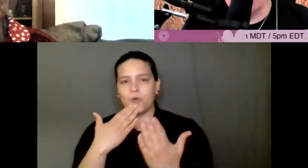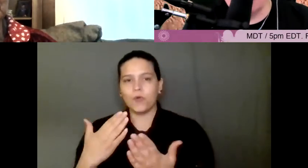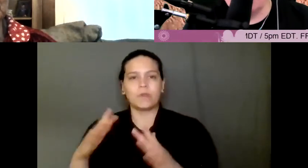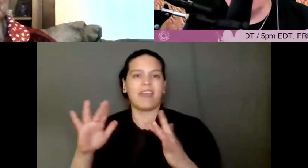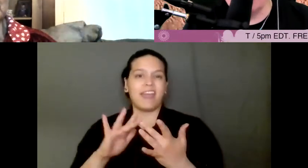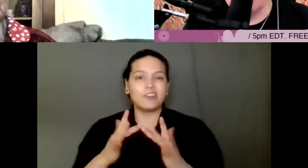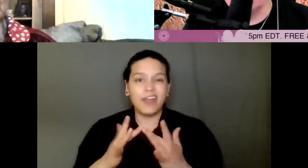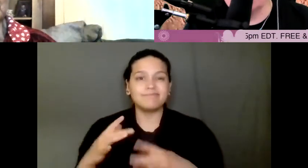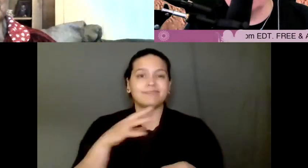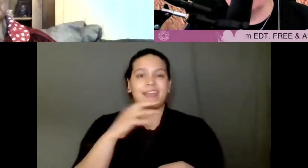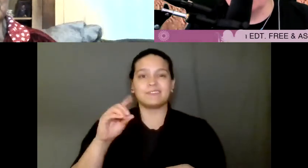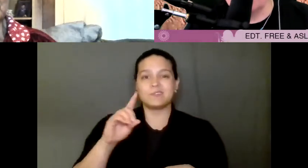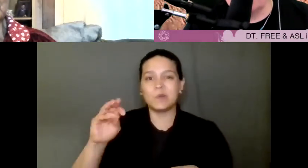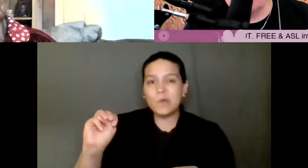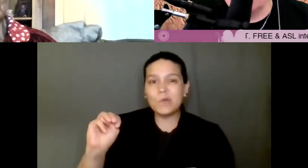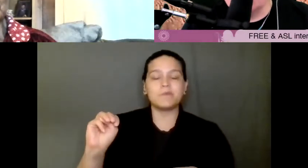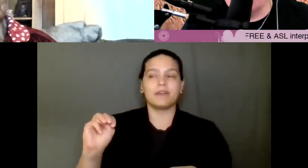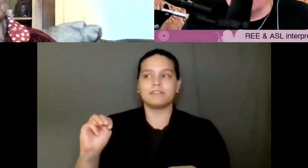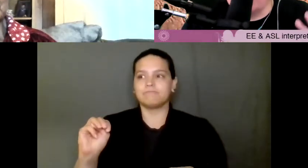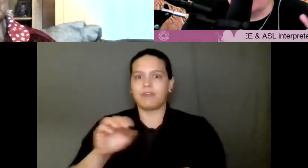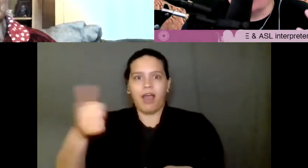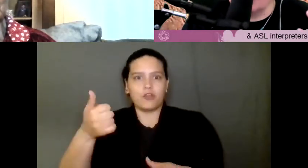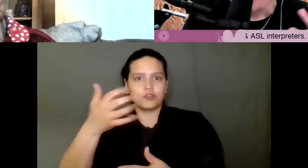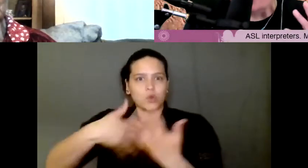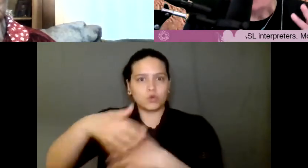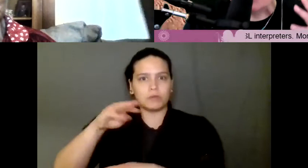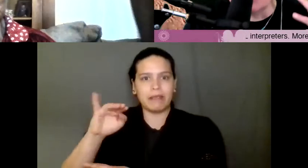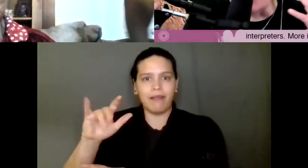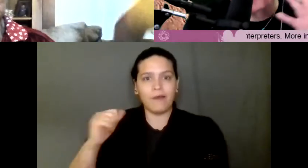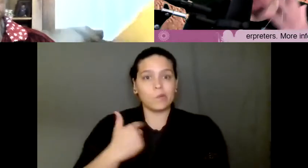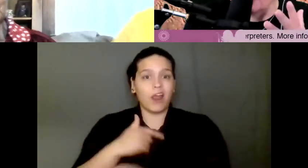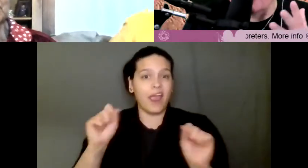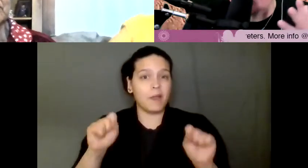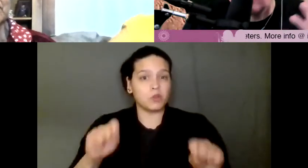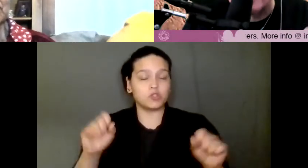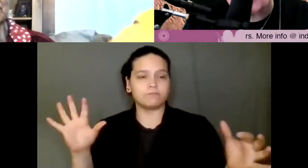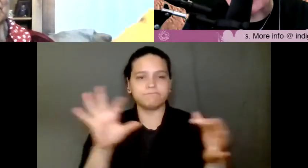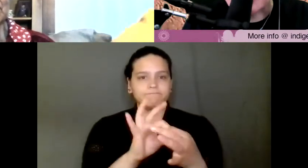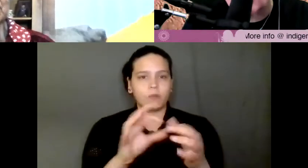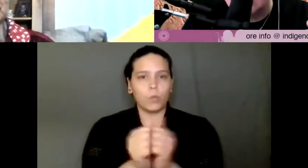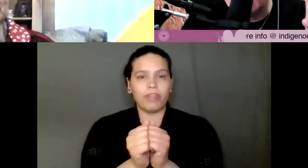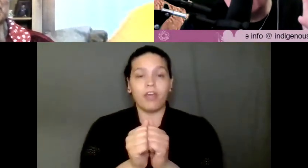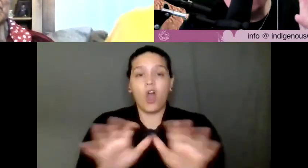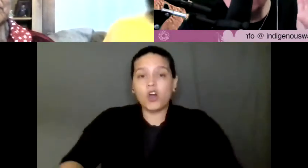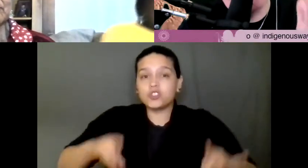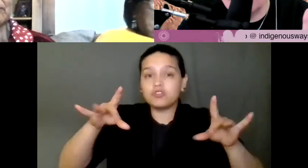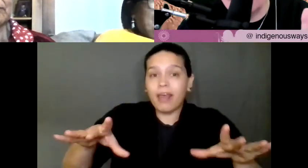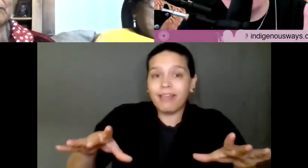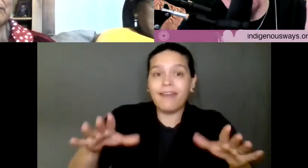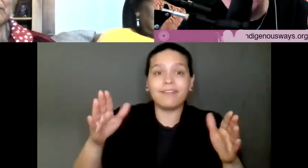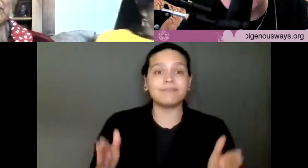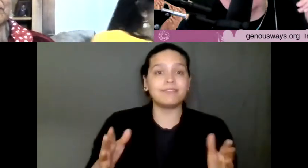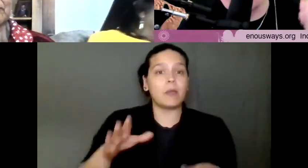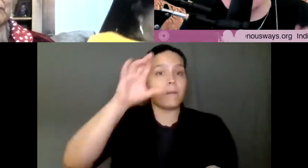Zoom platform and other social media, we are able to beam in with our Australian brothers and sisters, New